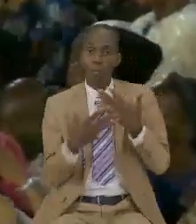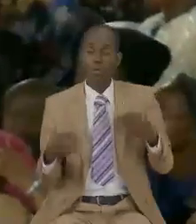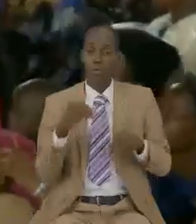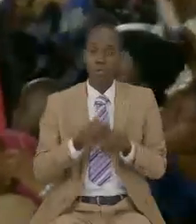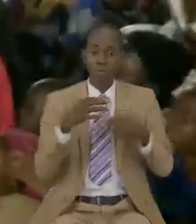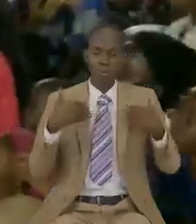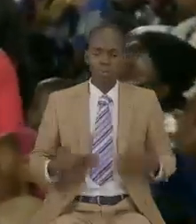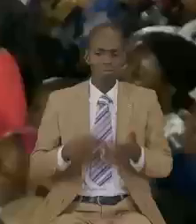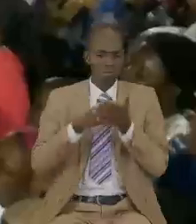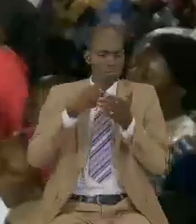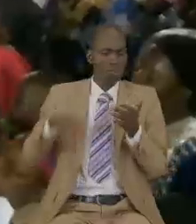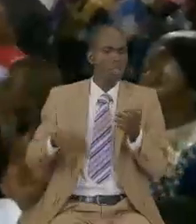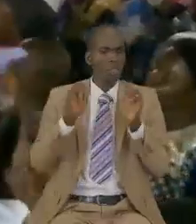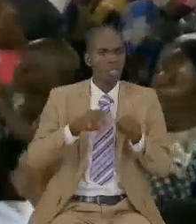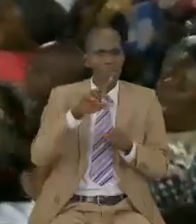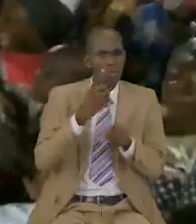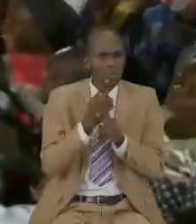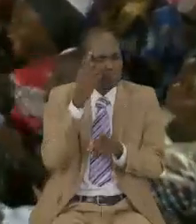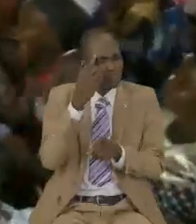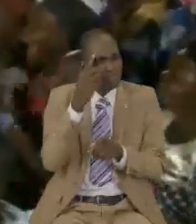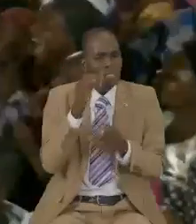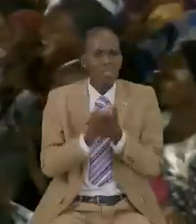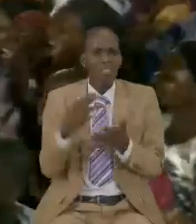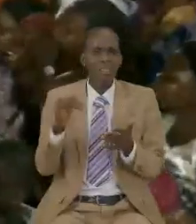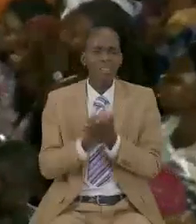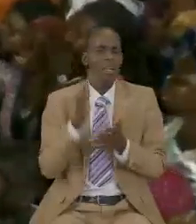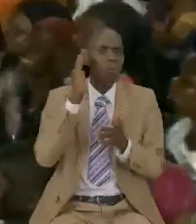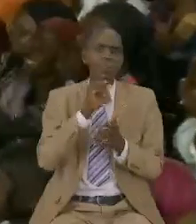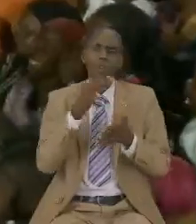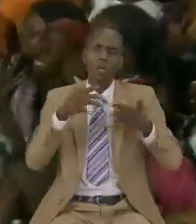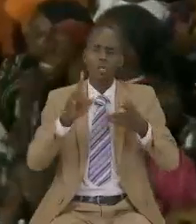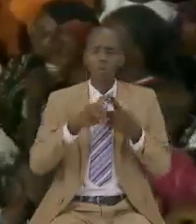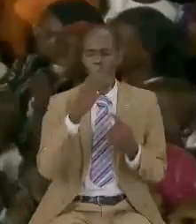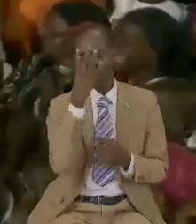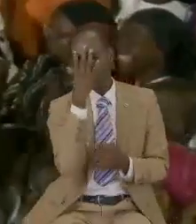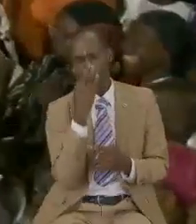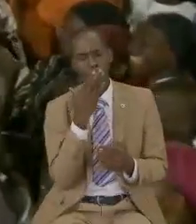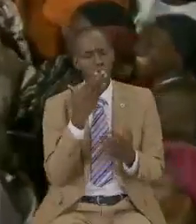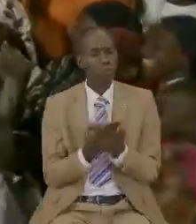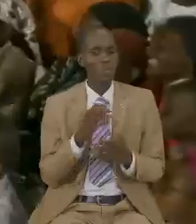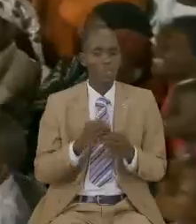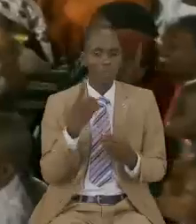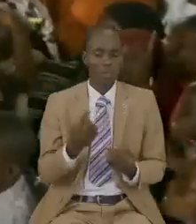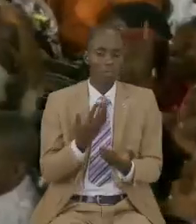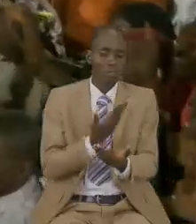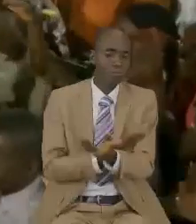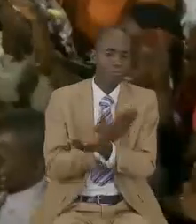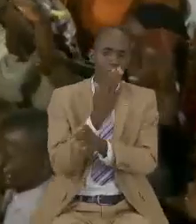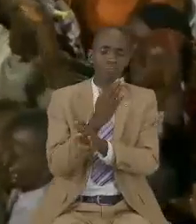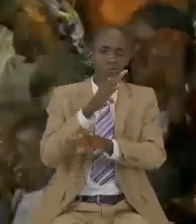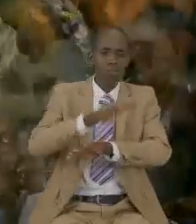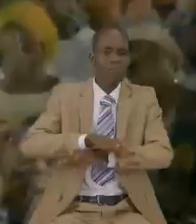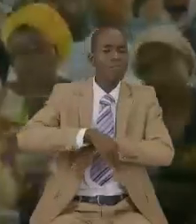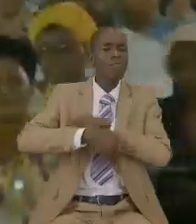you imagine that thing that will not allow you to sleep in the day or in the night? And you are wondering, is this